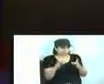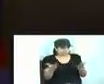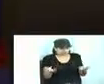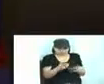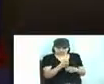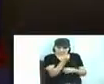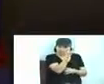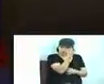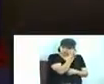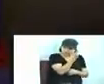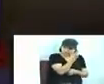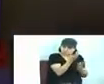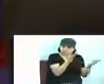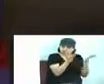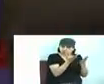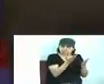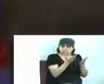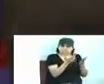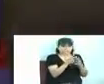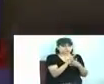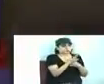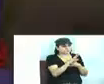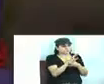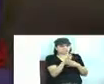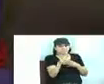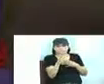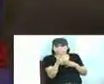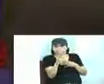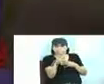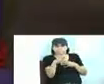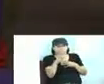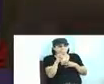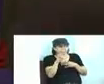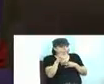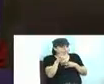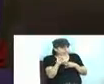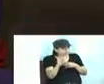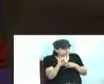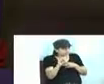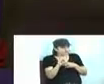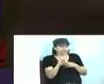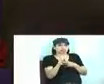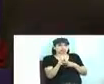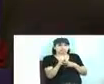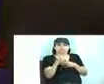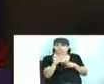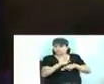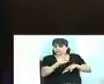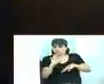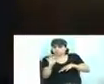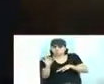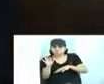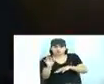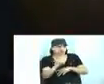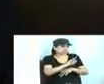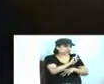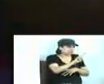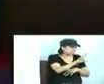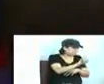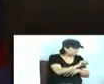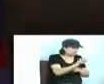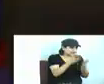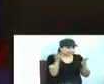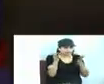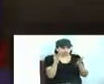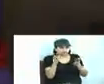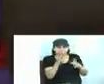o'clock service who are sitting in those pews, two or three pews away from you, or at the 9 o'clock service and at the 1:30 service, and if we